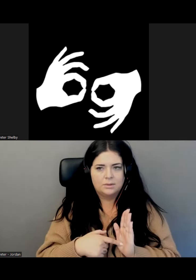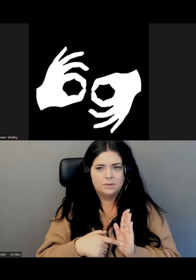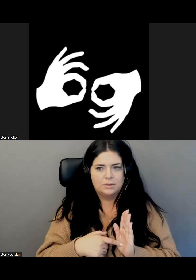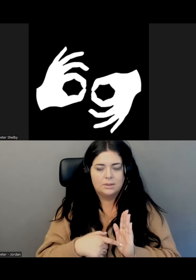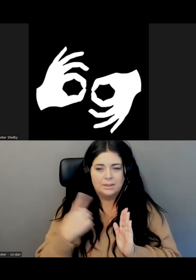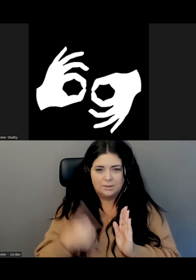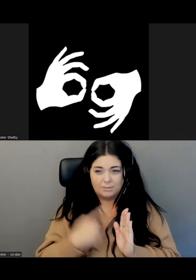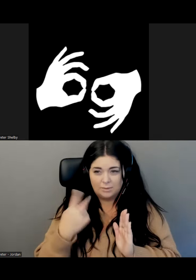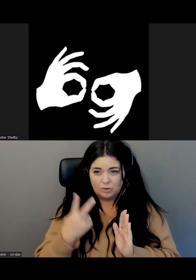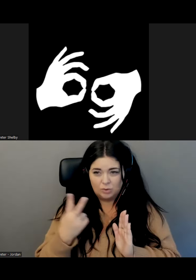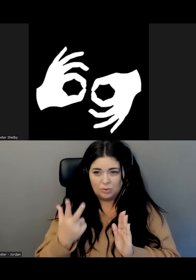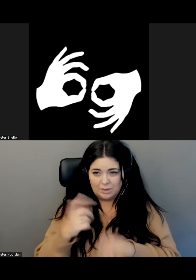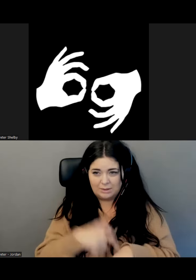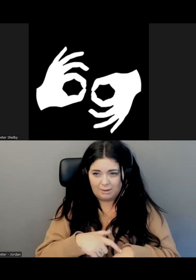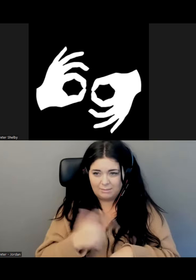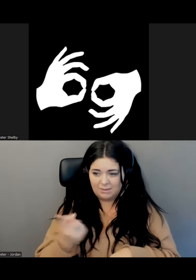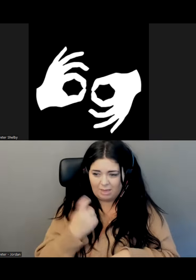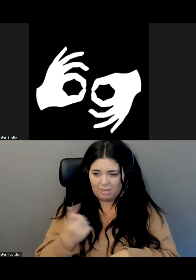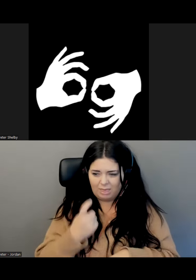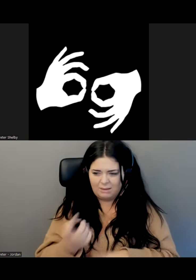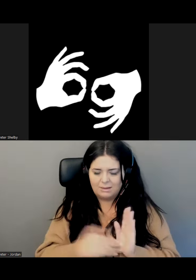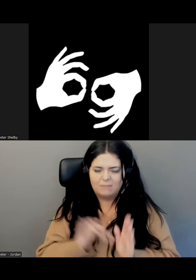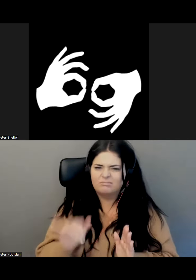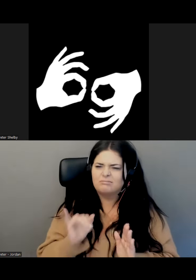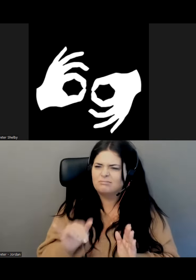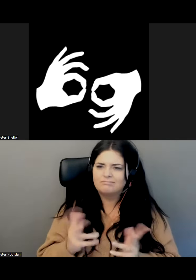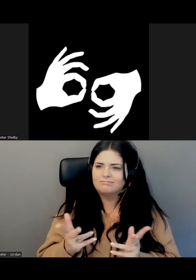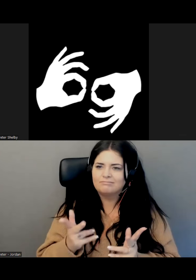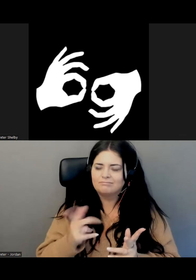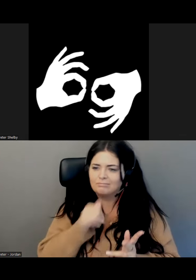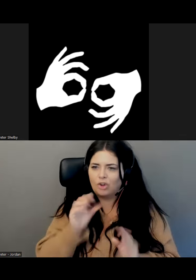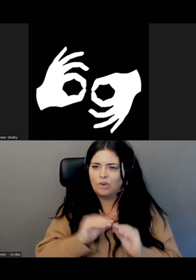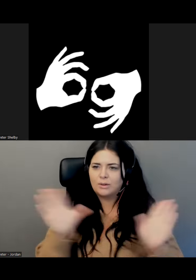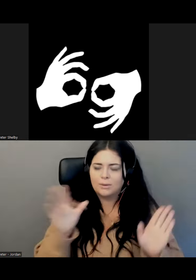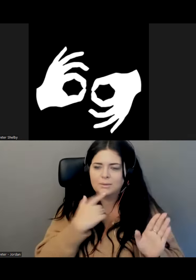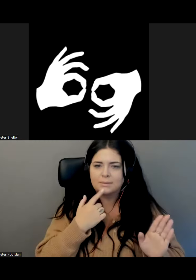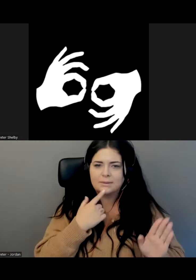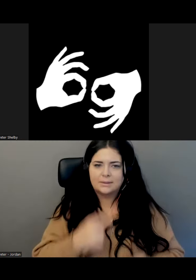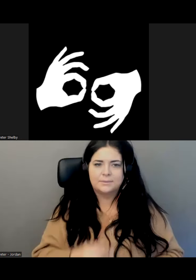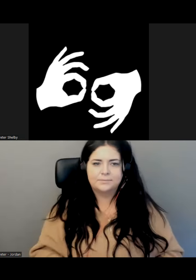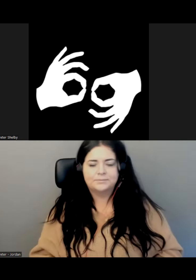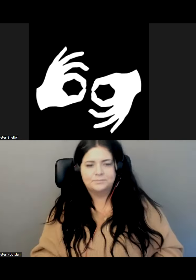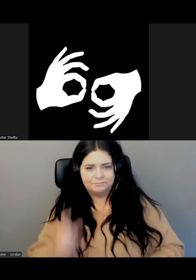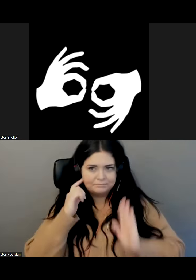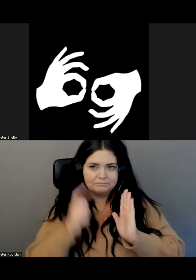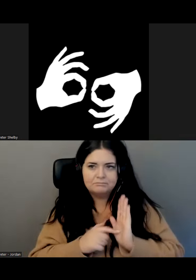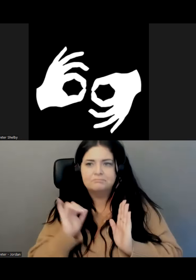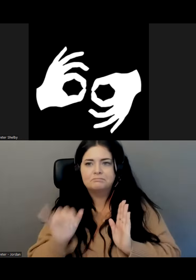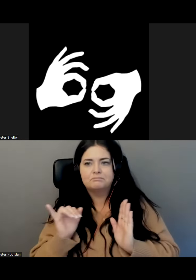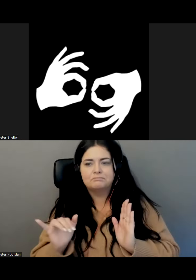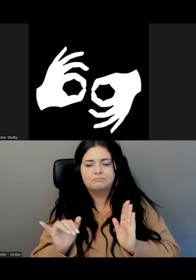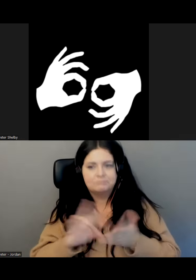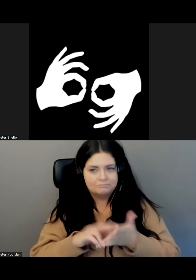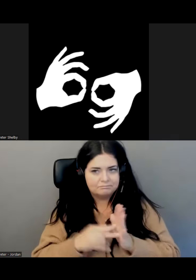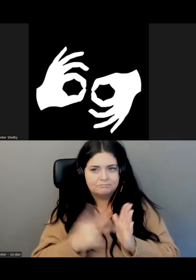3 times and still not be able to get the full picture of what's being said to you. That can be a sign of a hearing